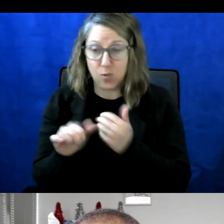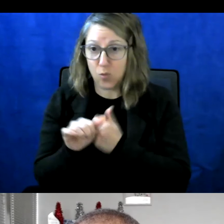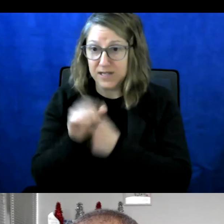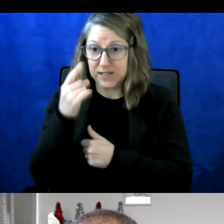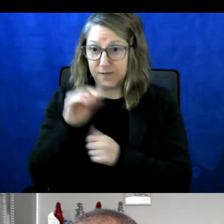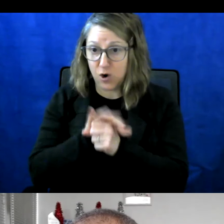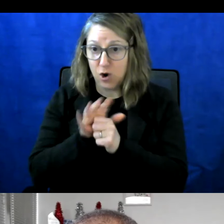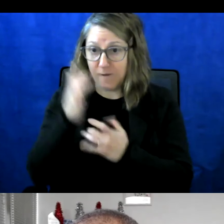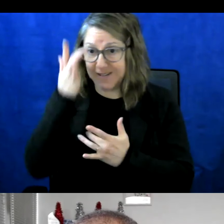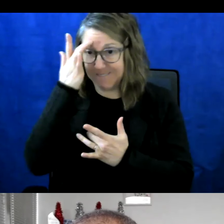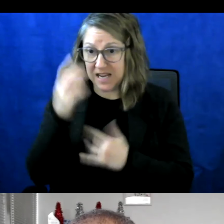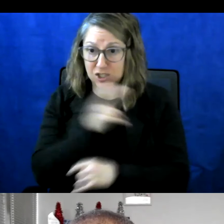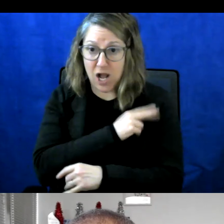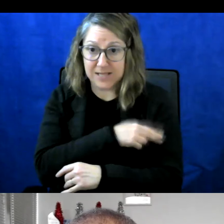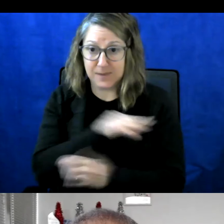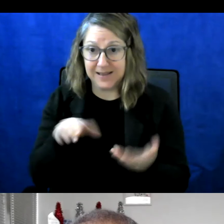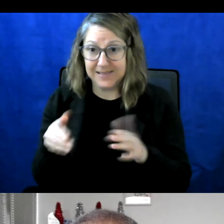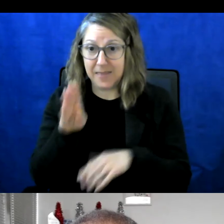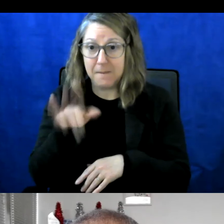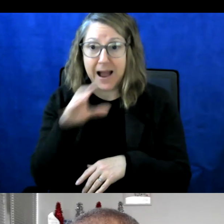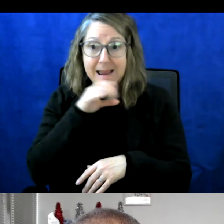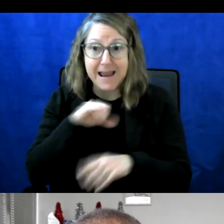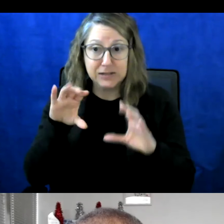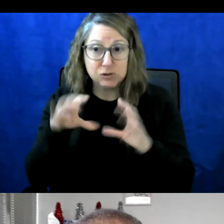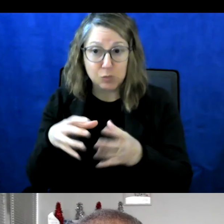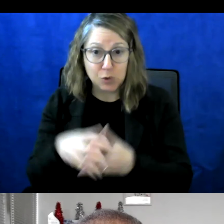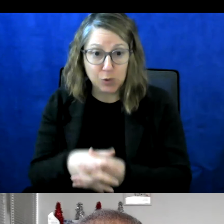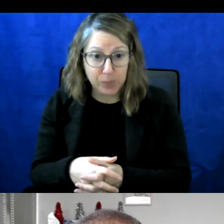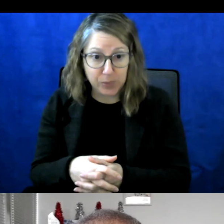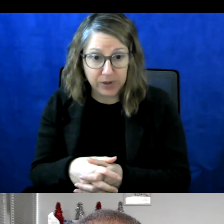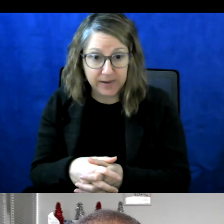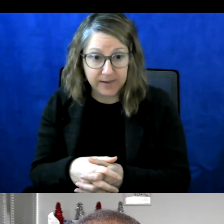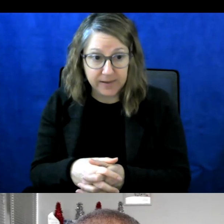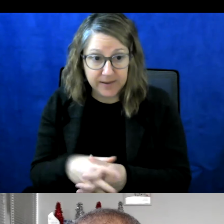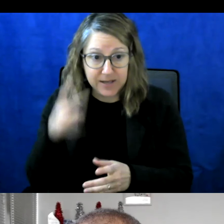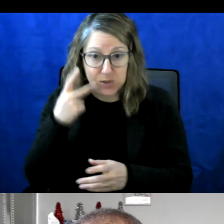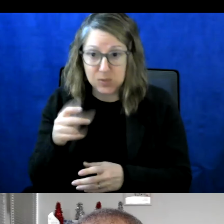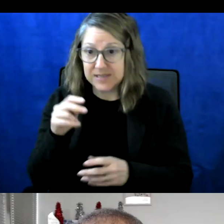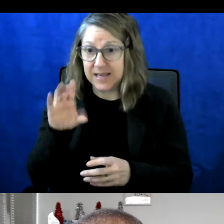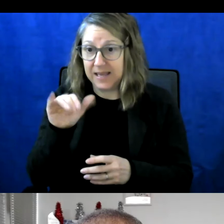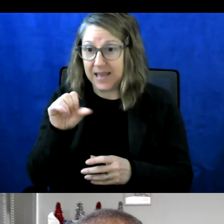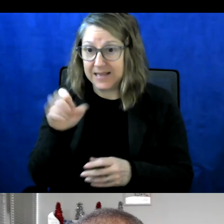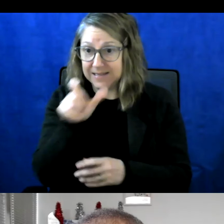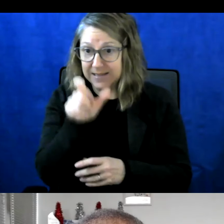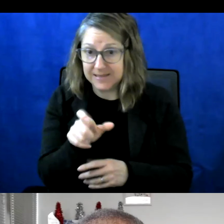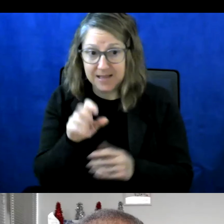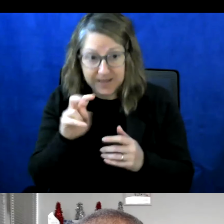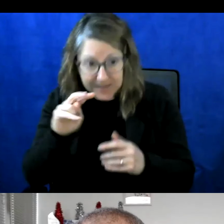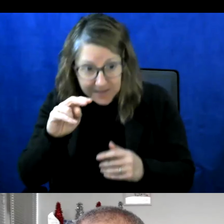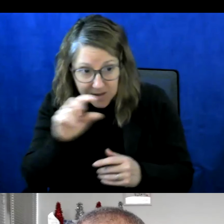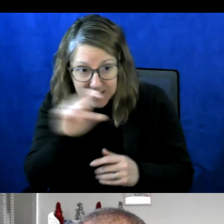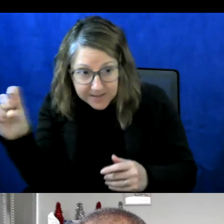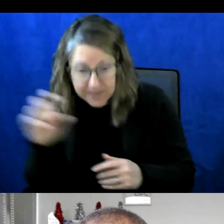infection, hospitalization, and death by age group. You see cases in the first row, hospitalizations in the second